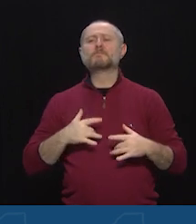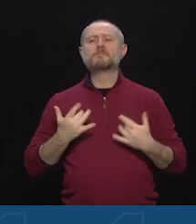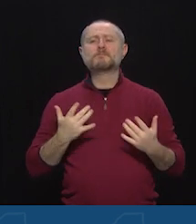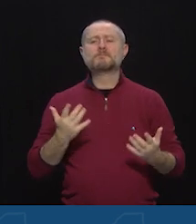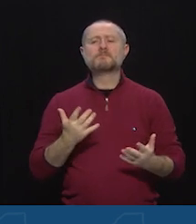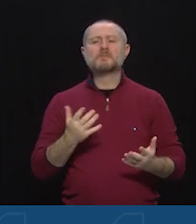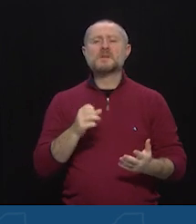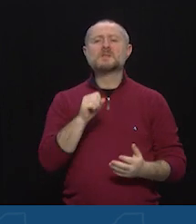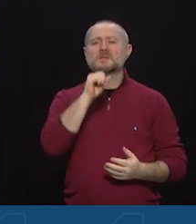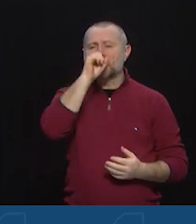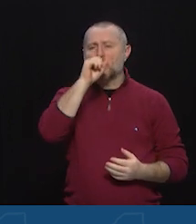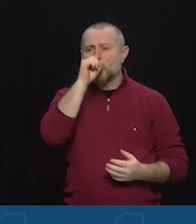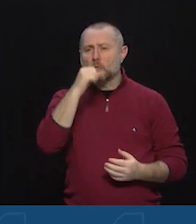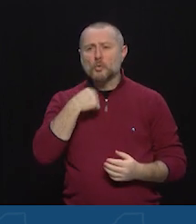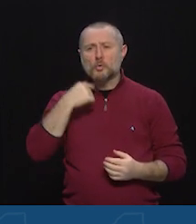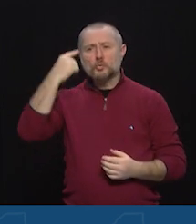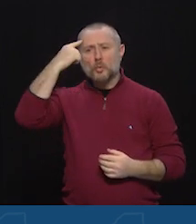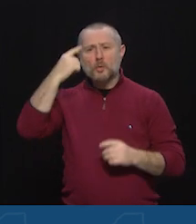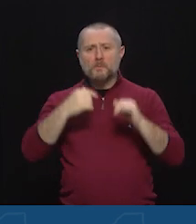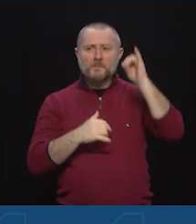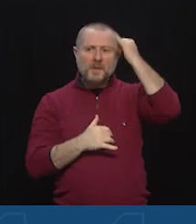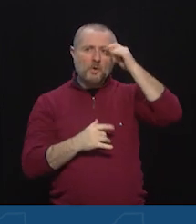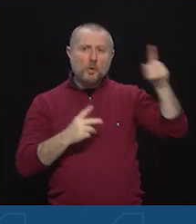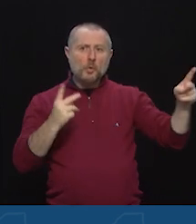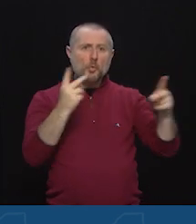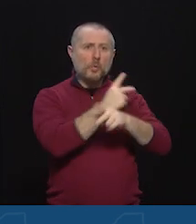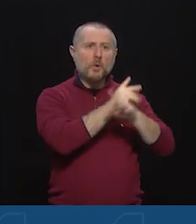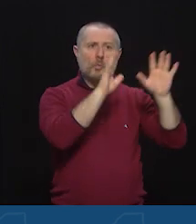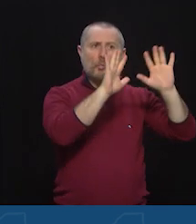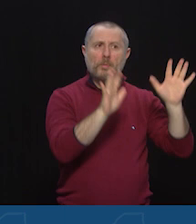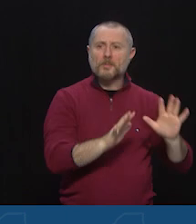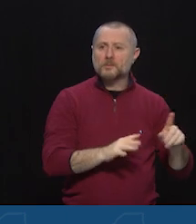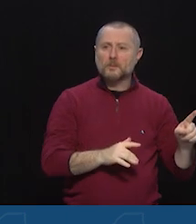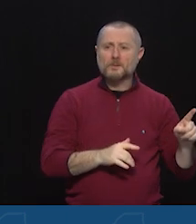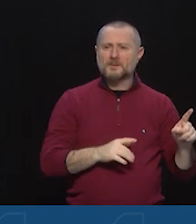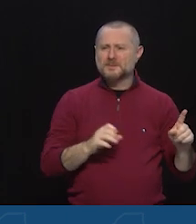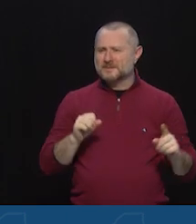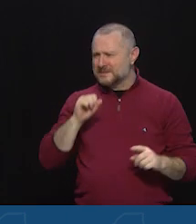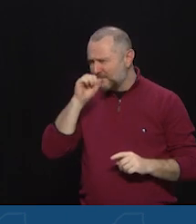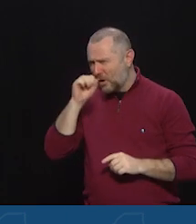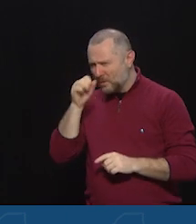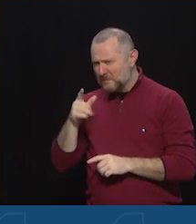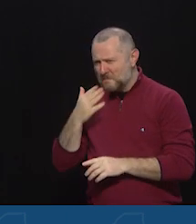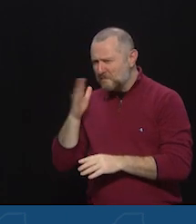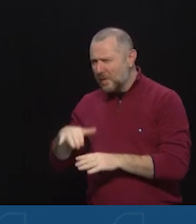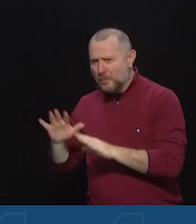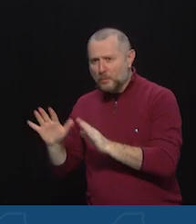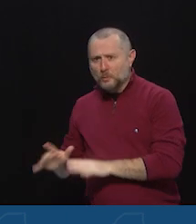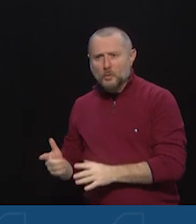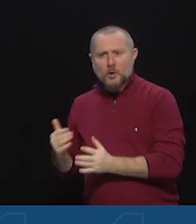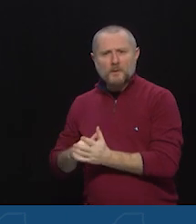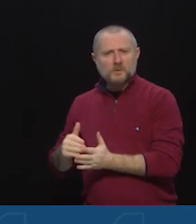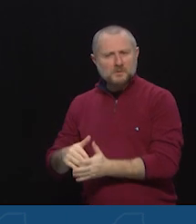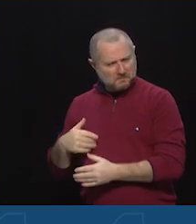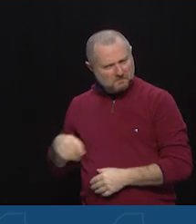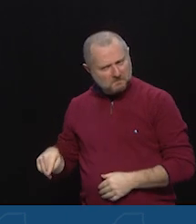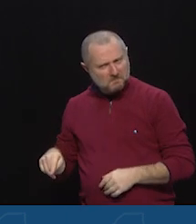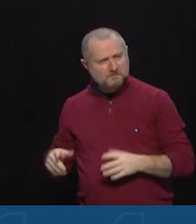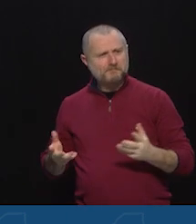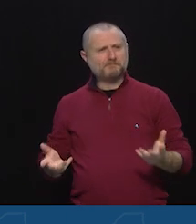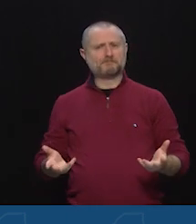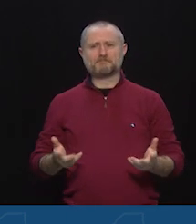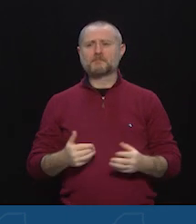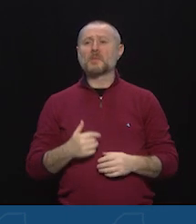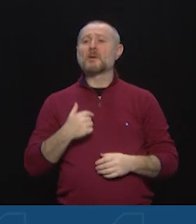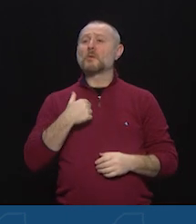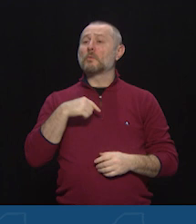had the most unusual weather patterns, and it seems like you're always on the front lines lately. So it's fascinating, and those who love to